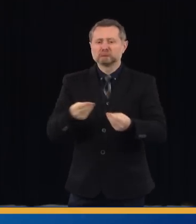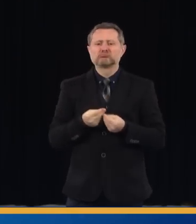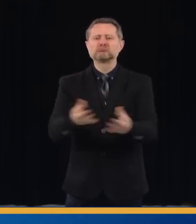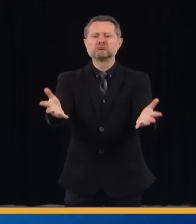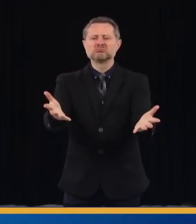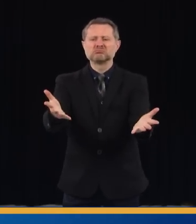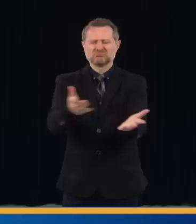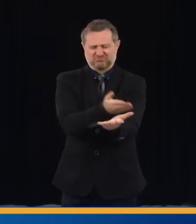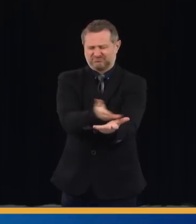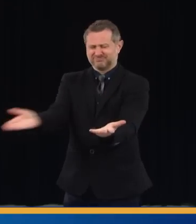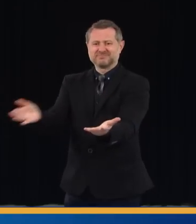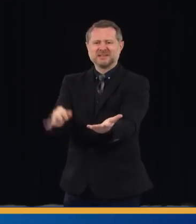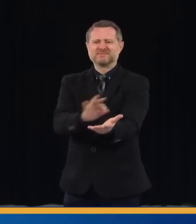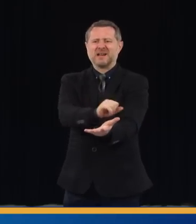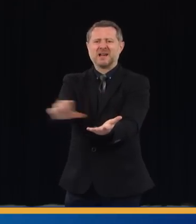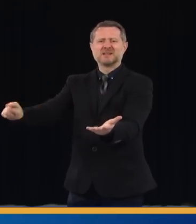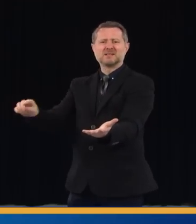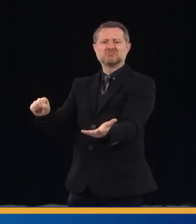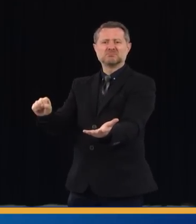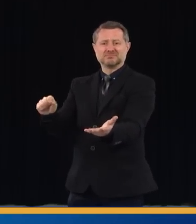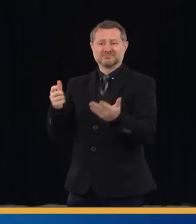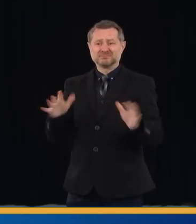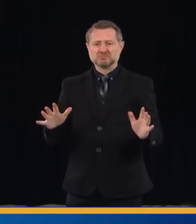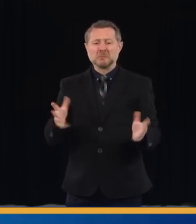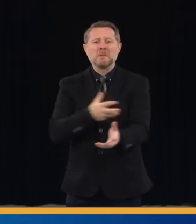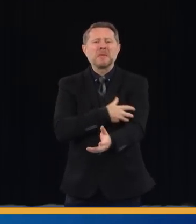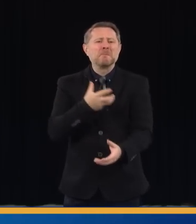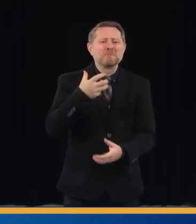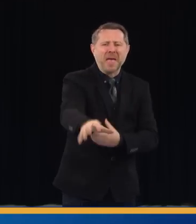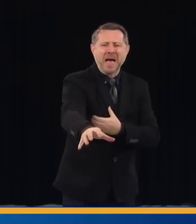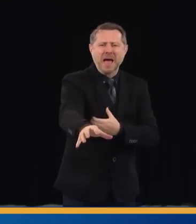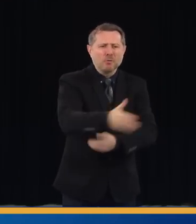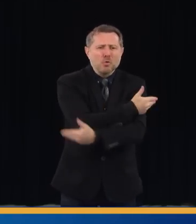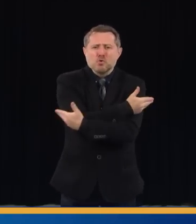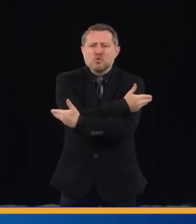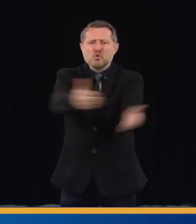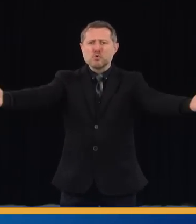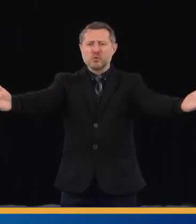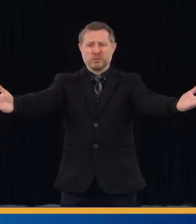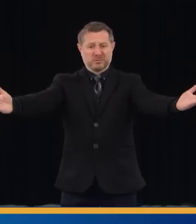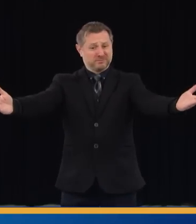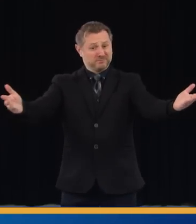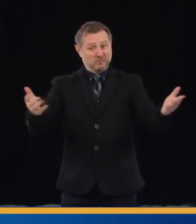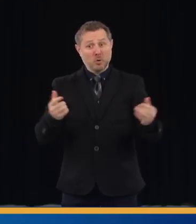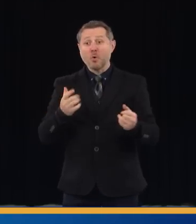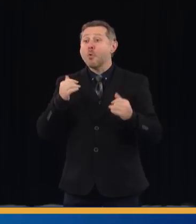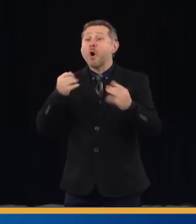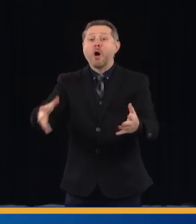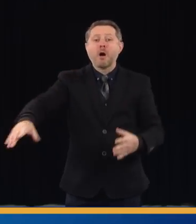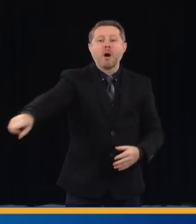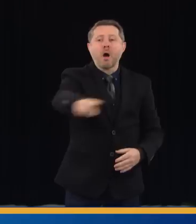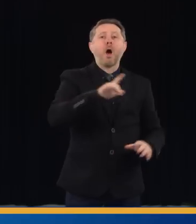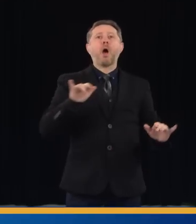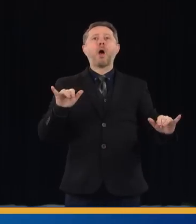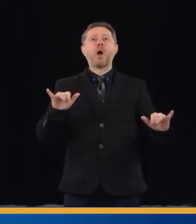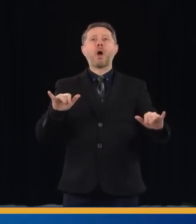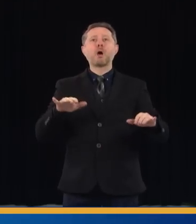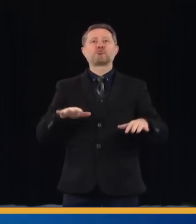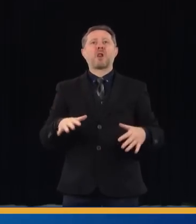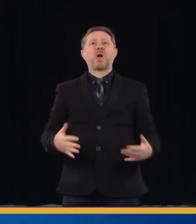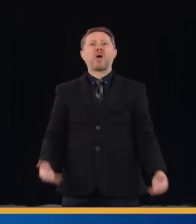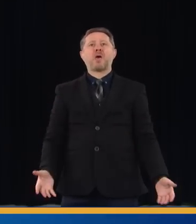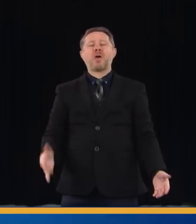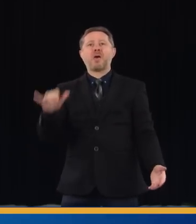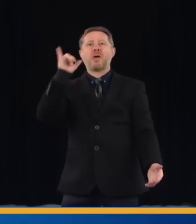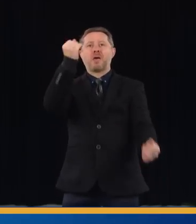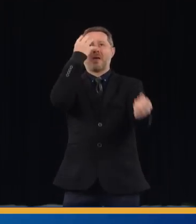that is empowering and in some ways relaxing. As I've mentioned to you who've worked